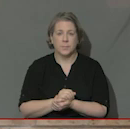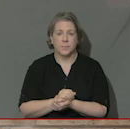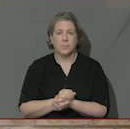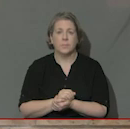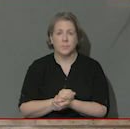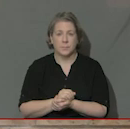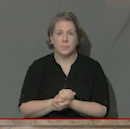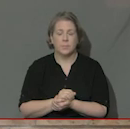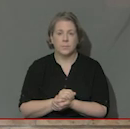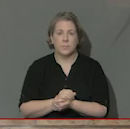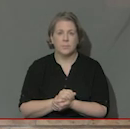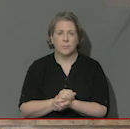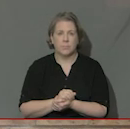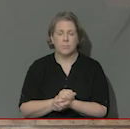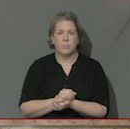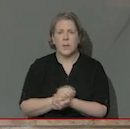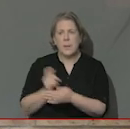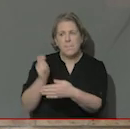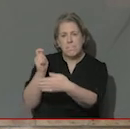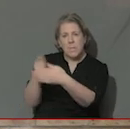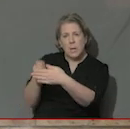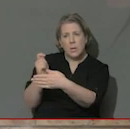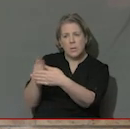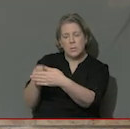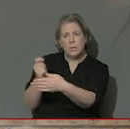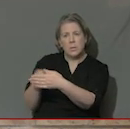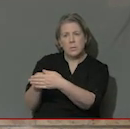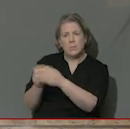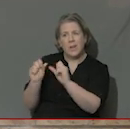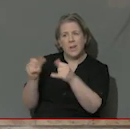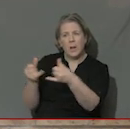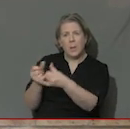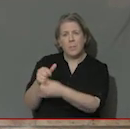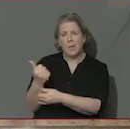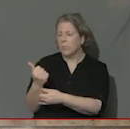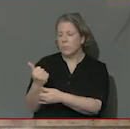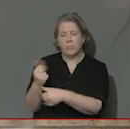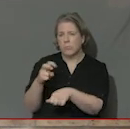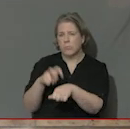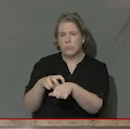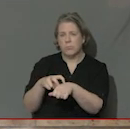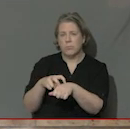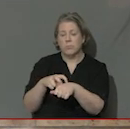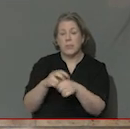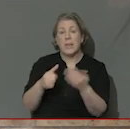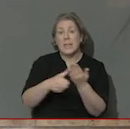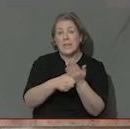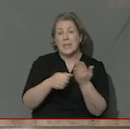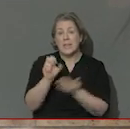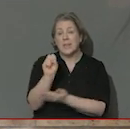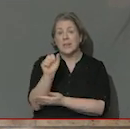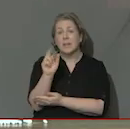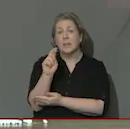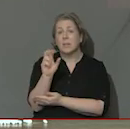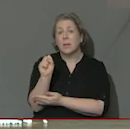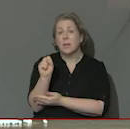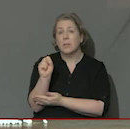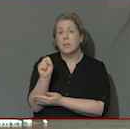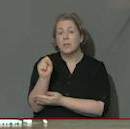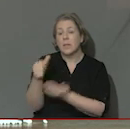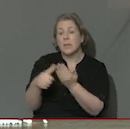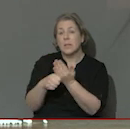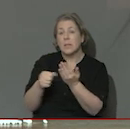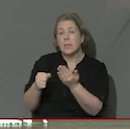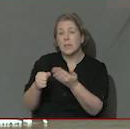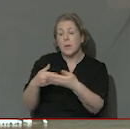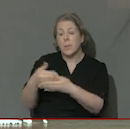Trade creditors they gave us, we don't need that. SARS income tax they gave us. What do we do with SARS income tax if they give us